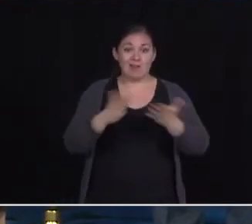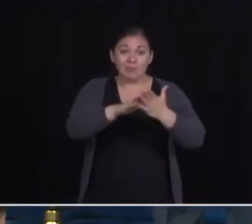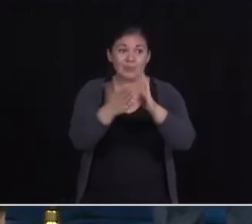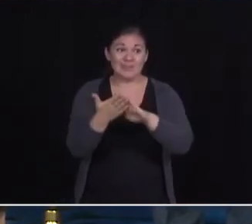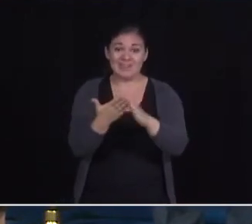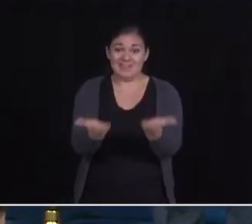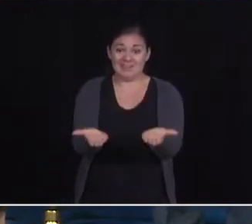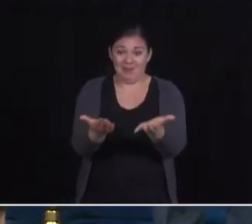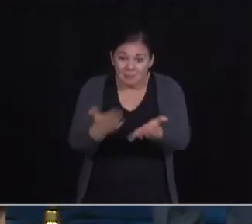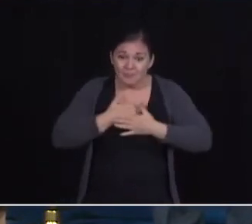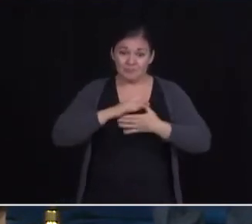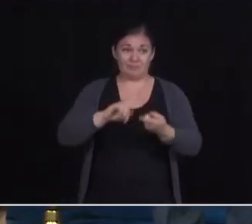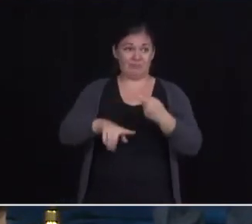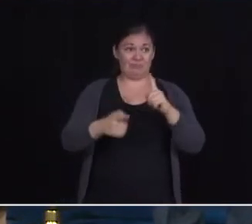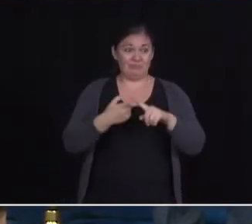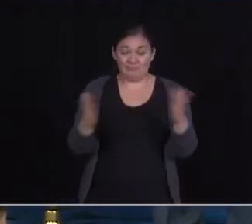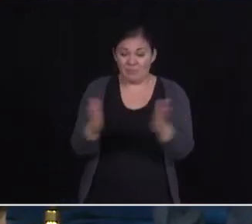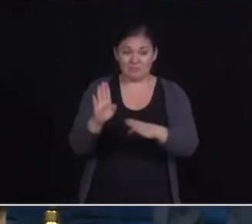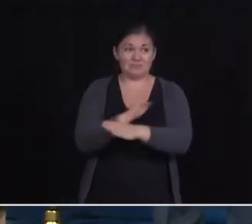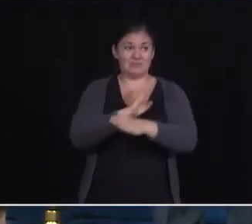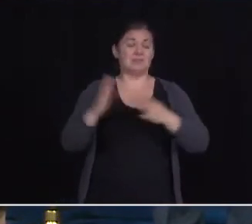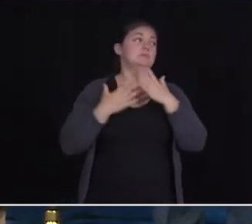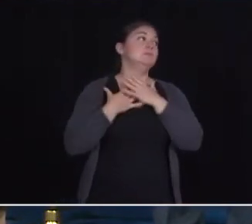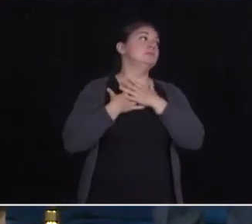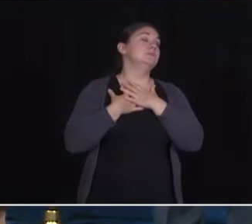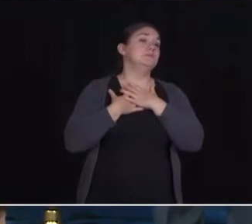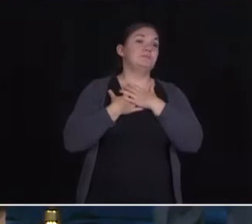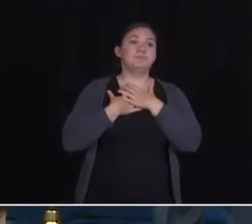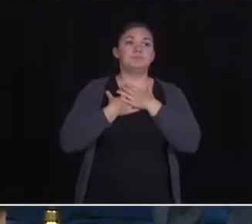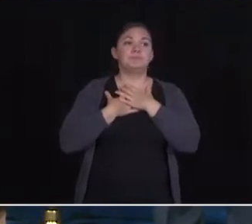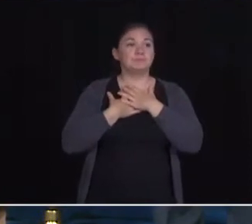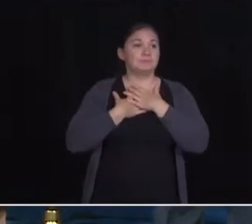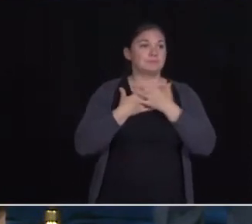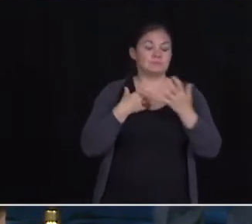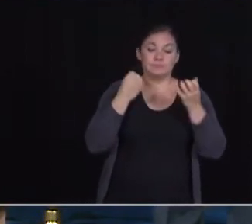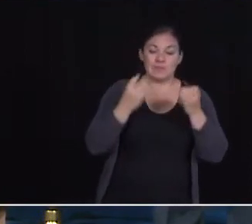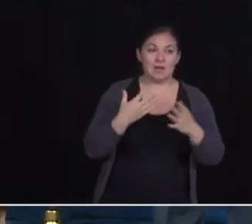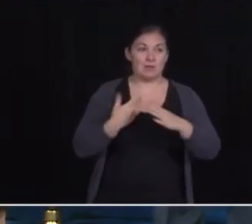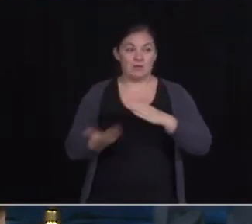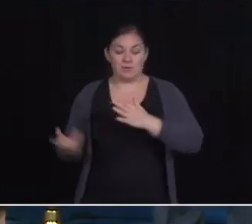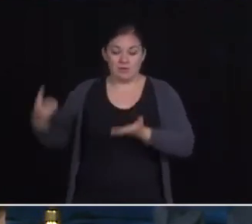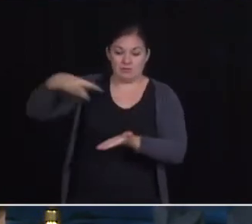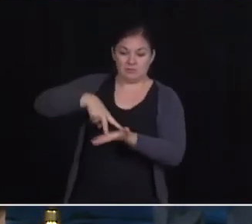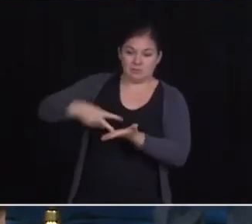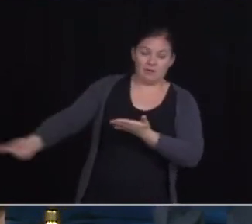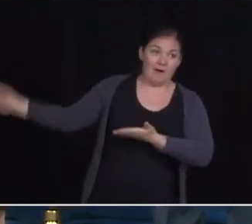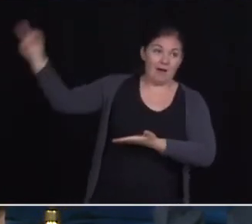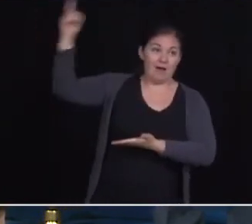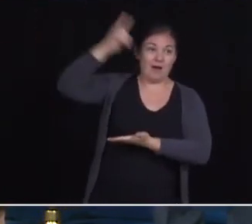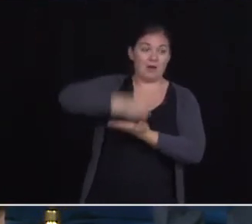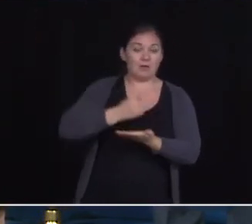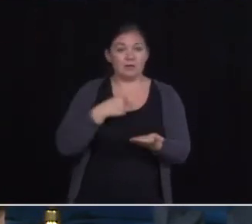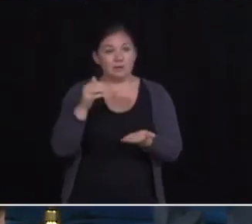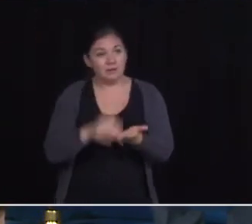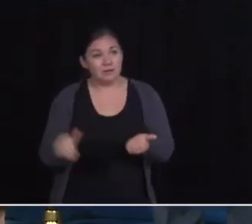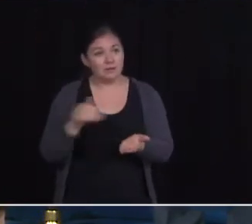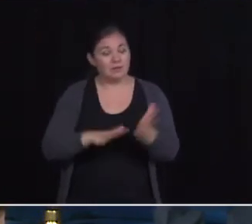small businesses. I stood up here for days, fighting, saying no. We got to keep them going.